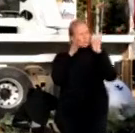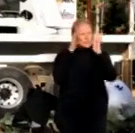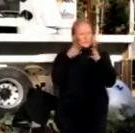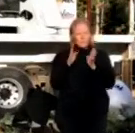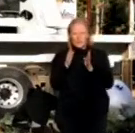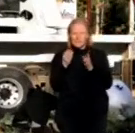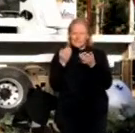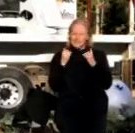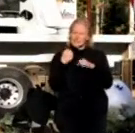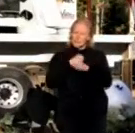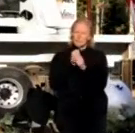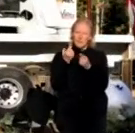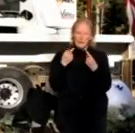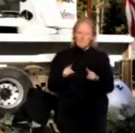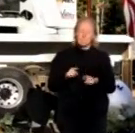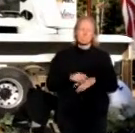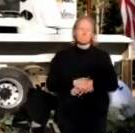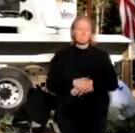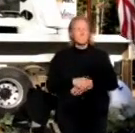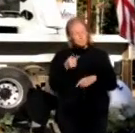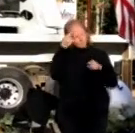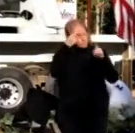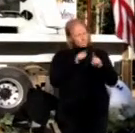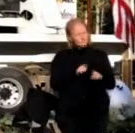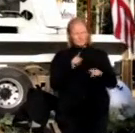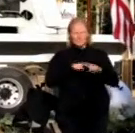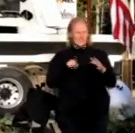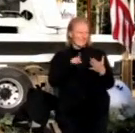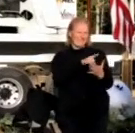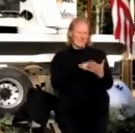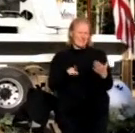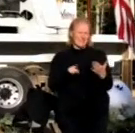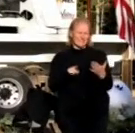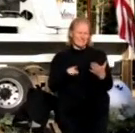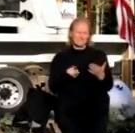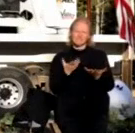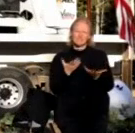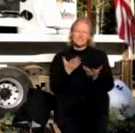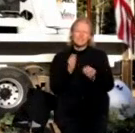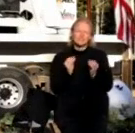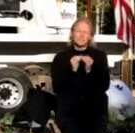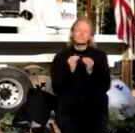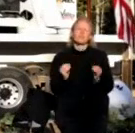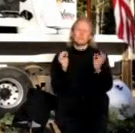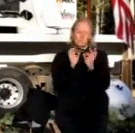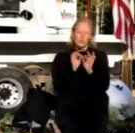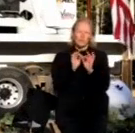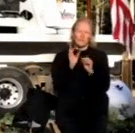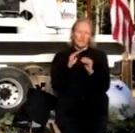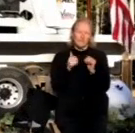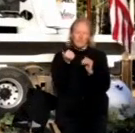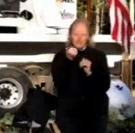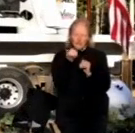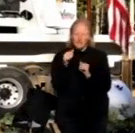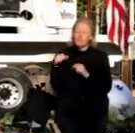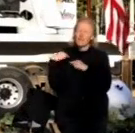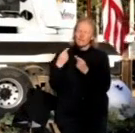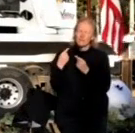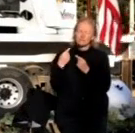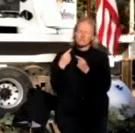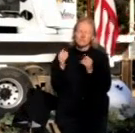still make this thing happen. And we were in agreement, you just can't cancel it in a year like any other. It's more important than ever to create opportunities to bring us